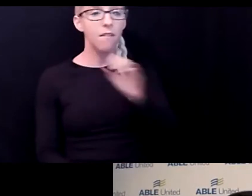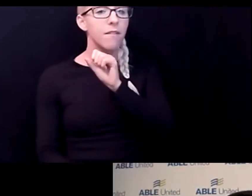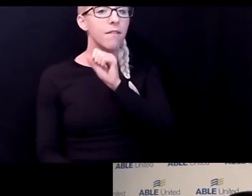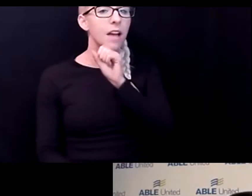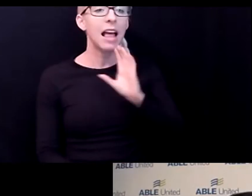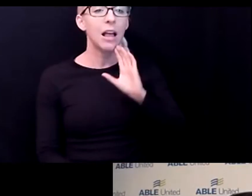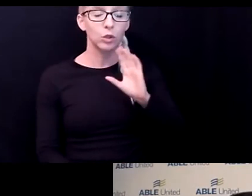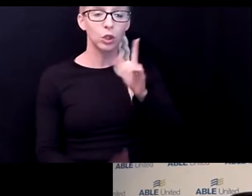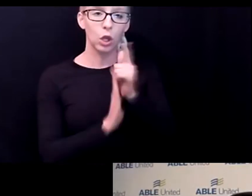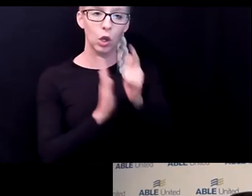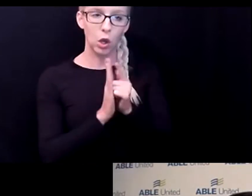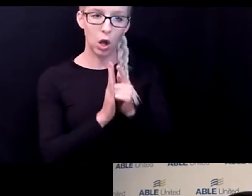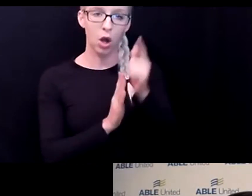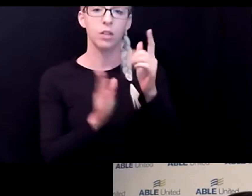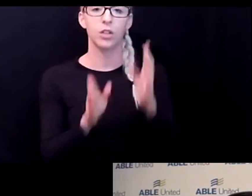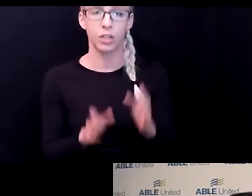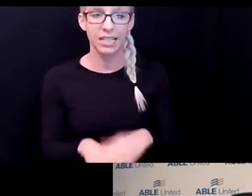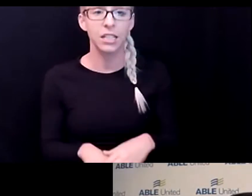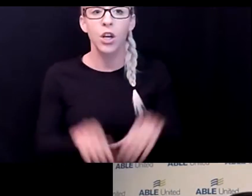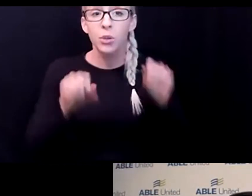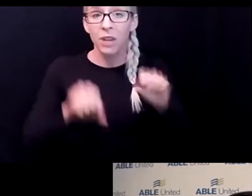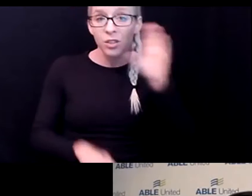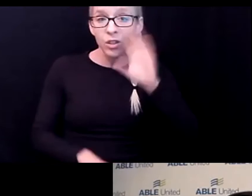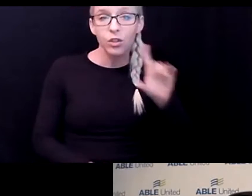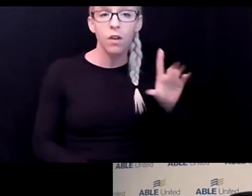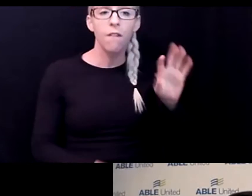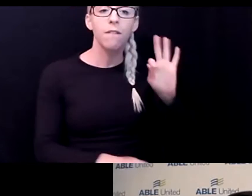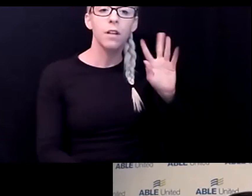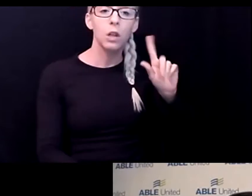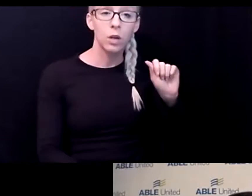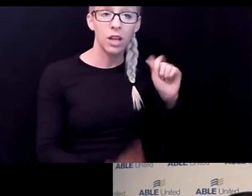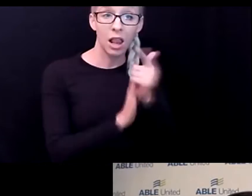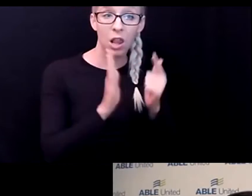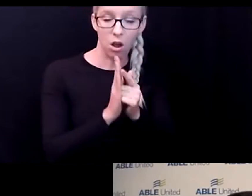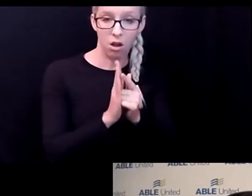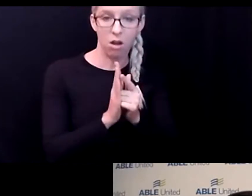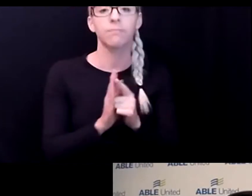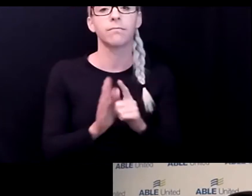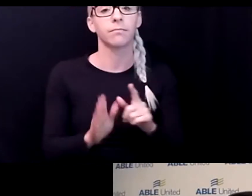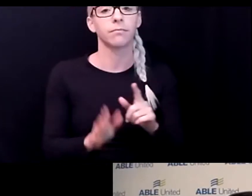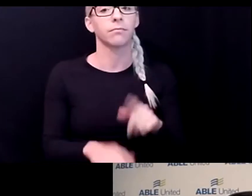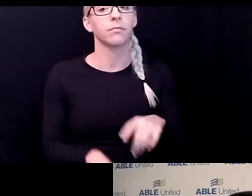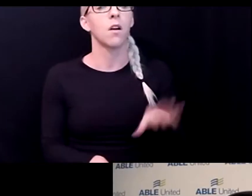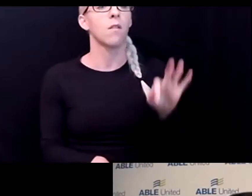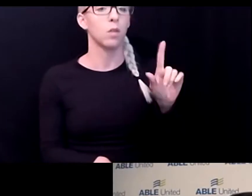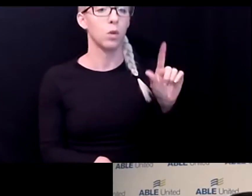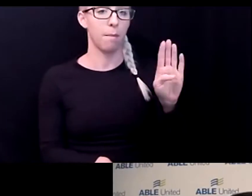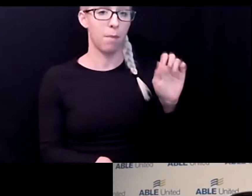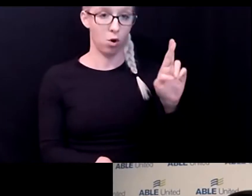Florida Bar website for an attorney that might be board certified in elder law. There's a National Academy of Elder Law